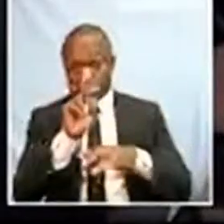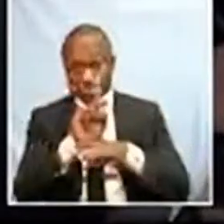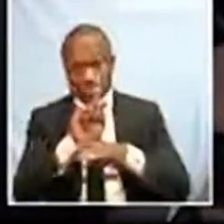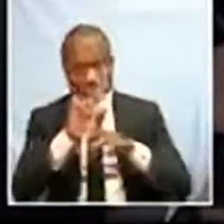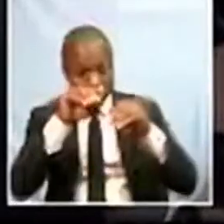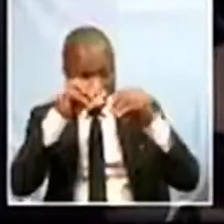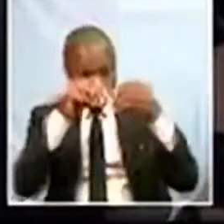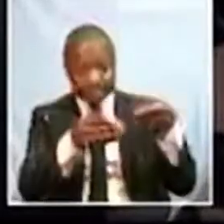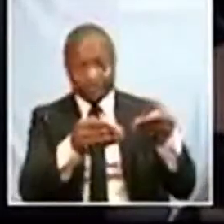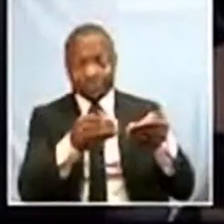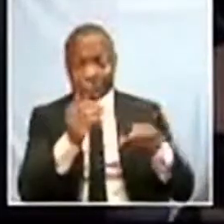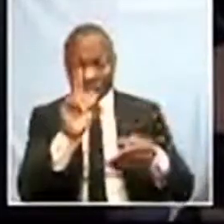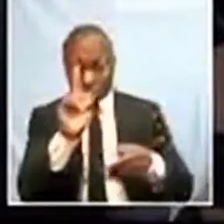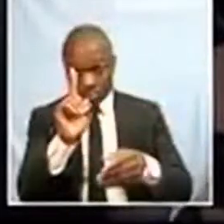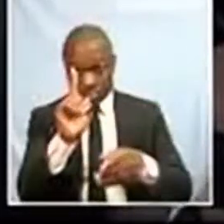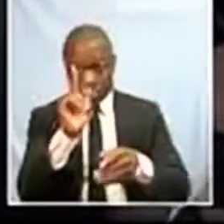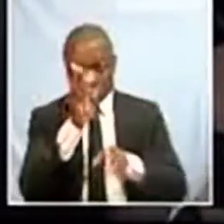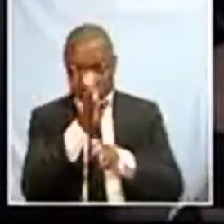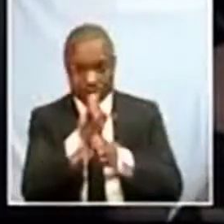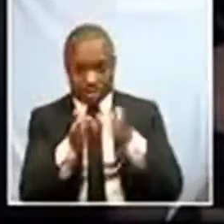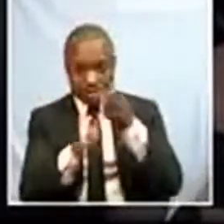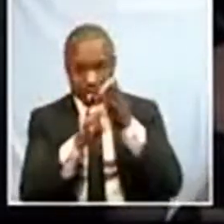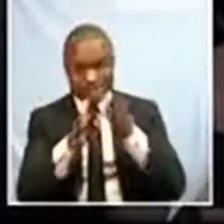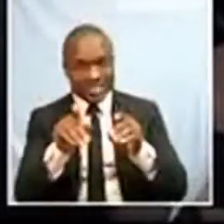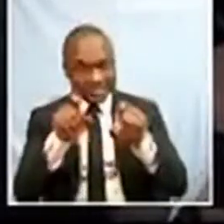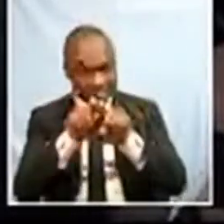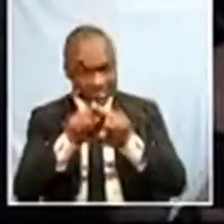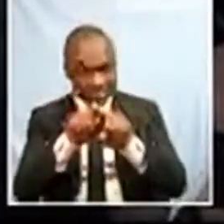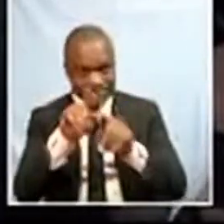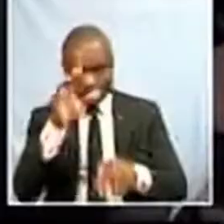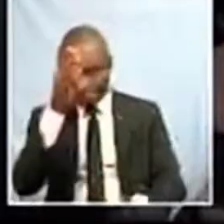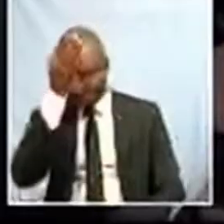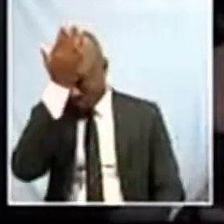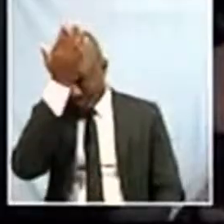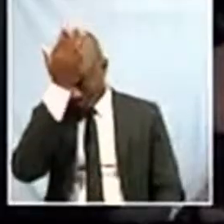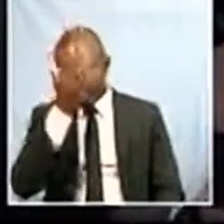to one contractor on the same date,